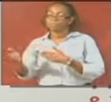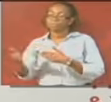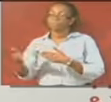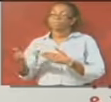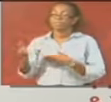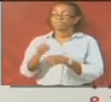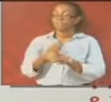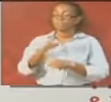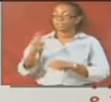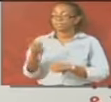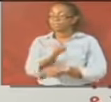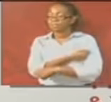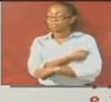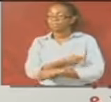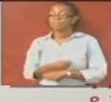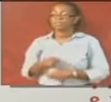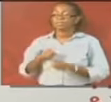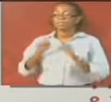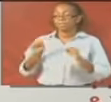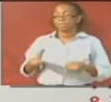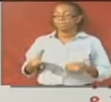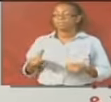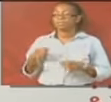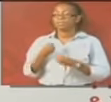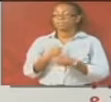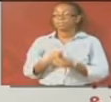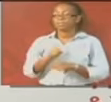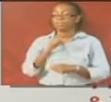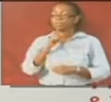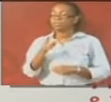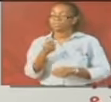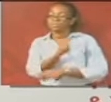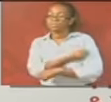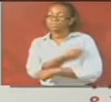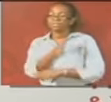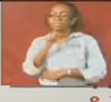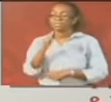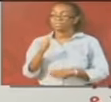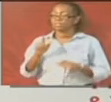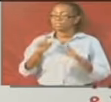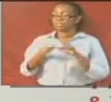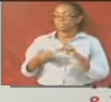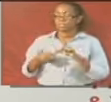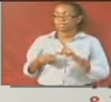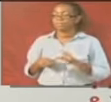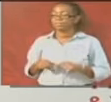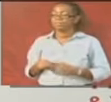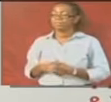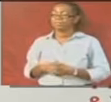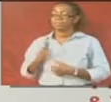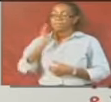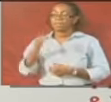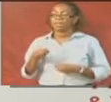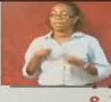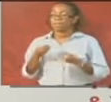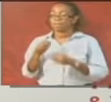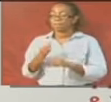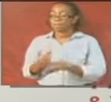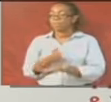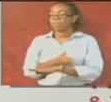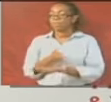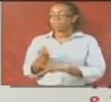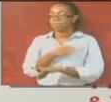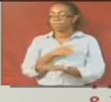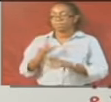the expiration date comes up. So you will find that some may be shorter and some may be longer, but none will necessarily exceed the 12